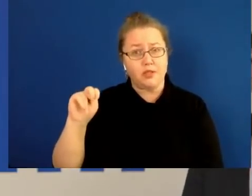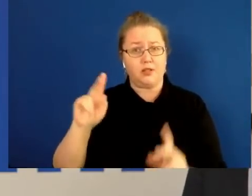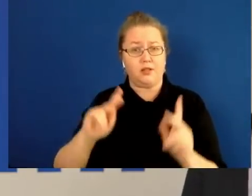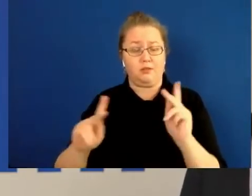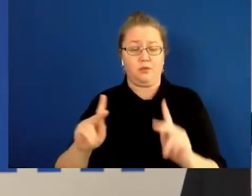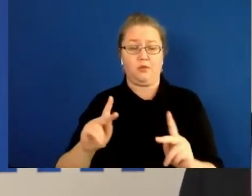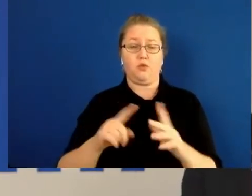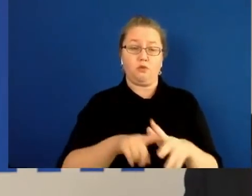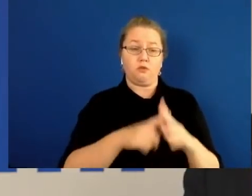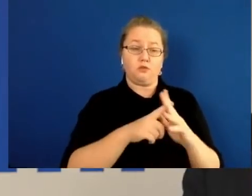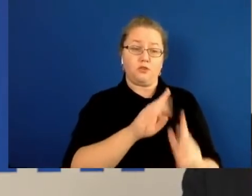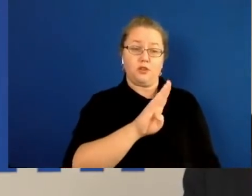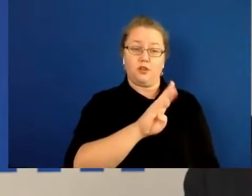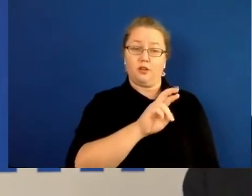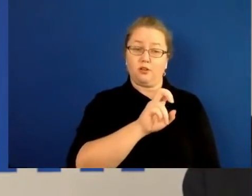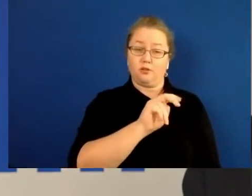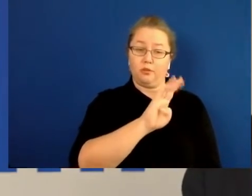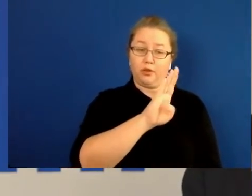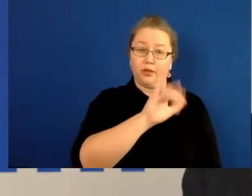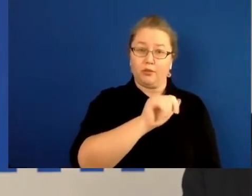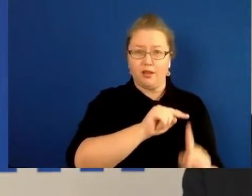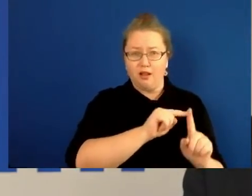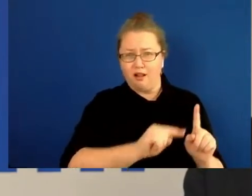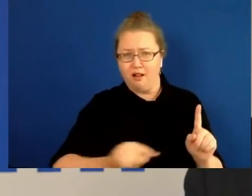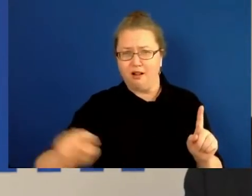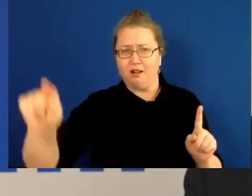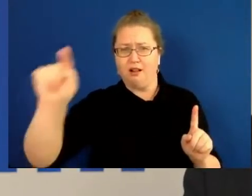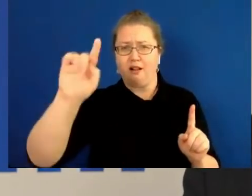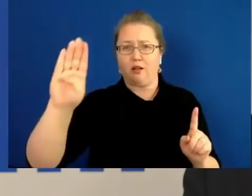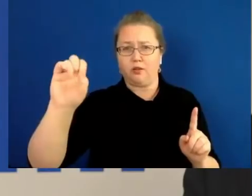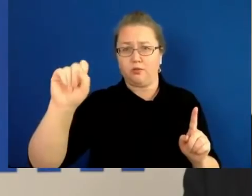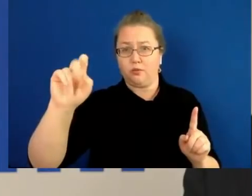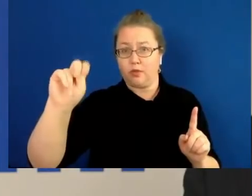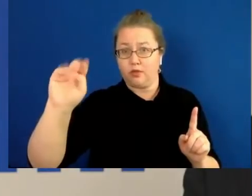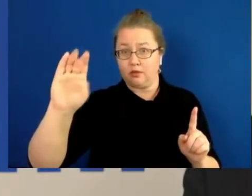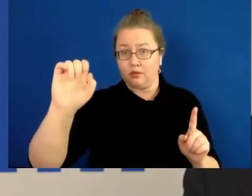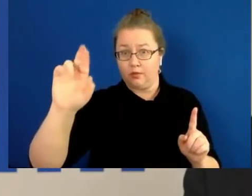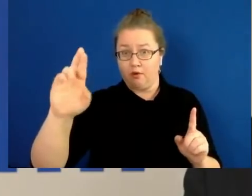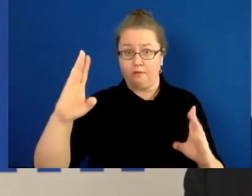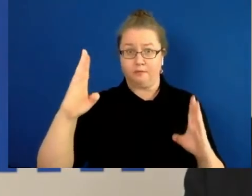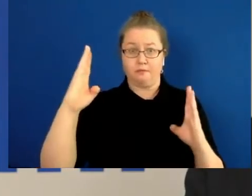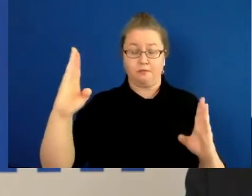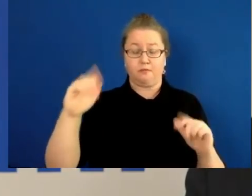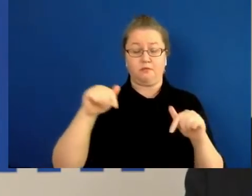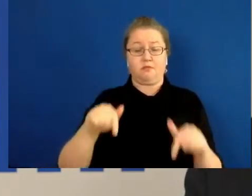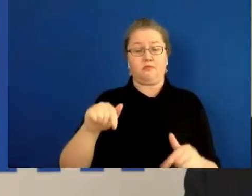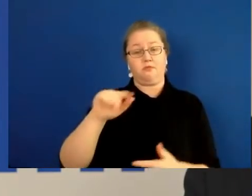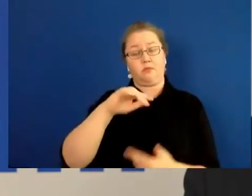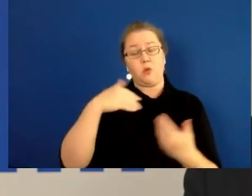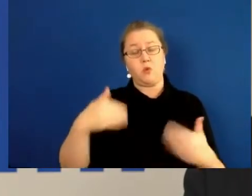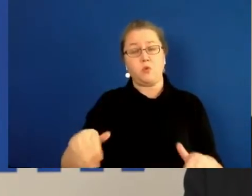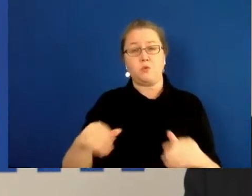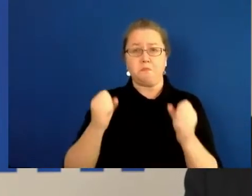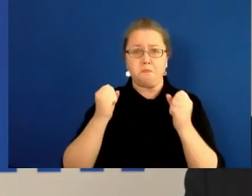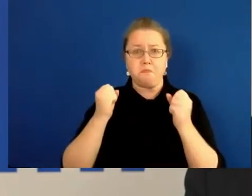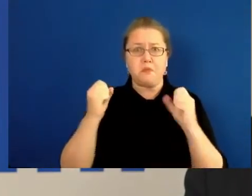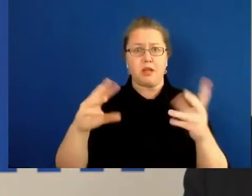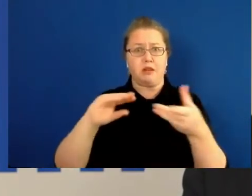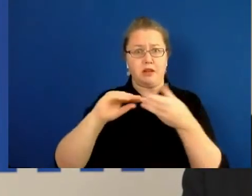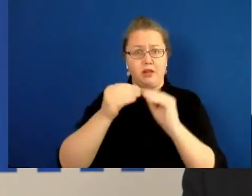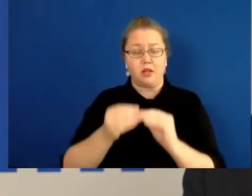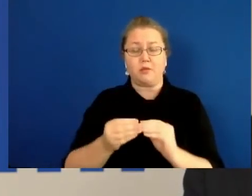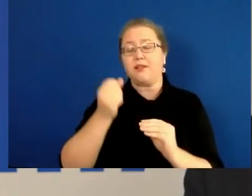united in our efforts, we can bend the curve. We need to work together again and stay strong to safeguard our loved